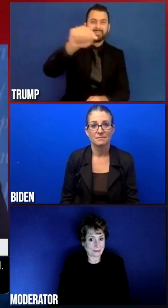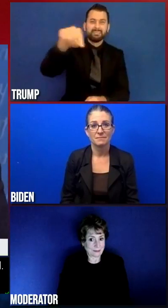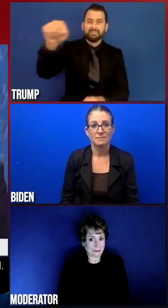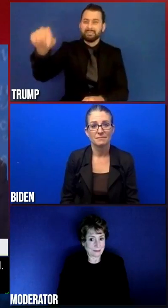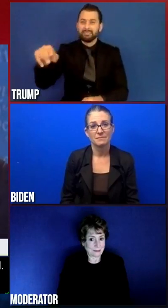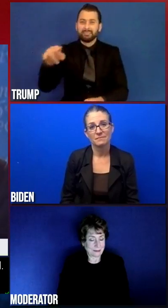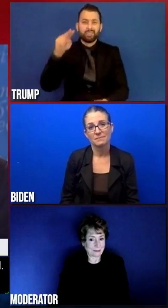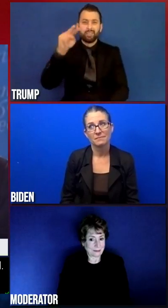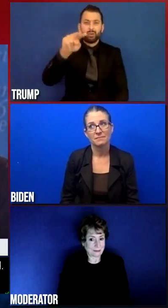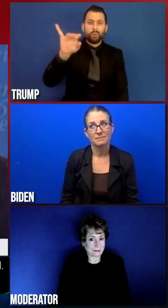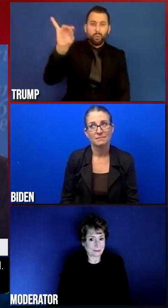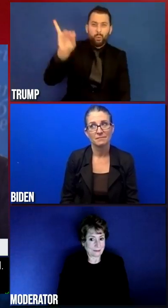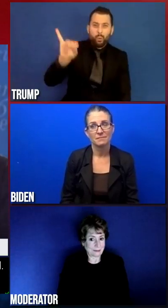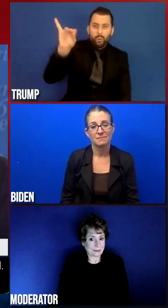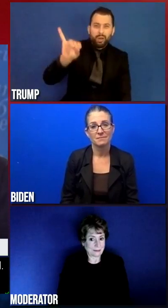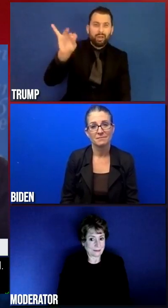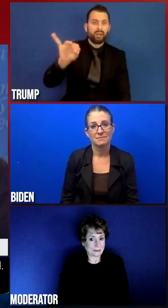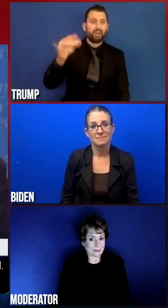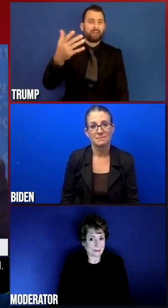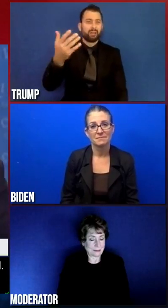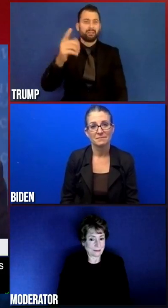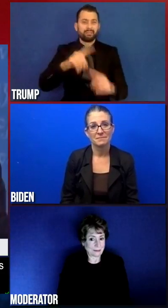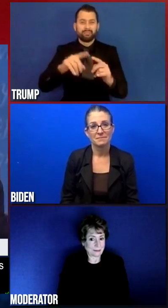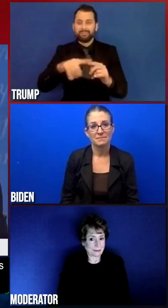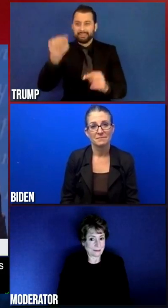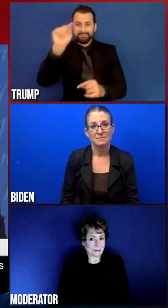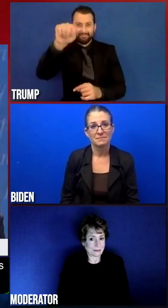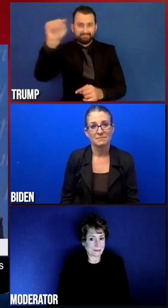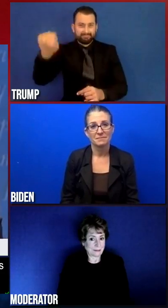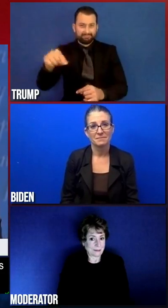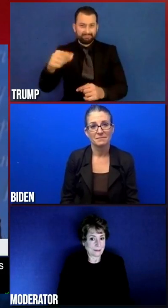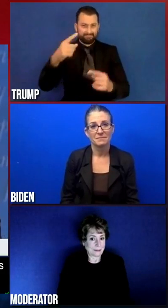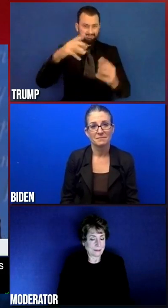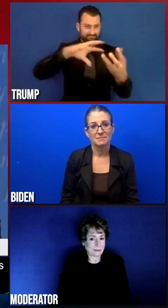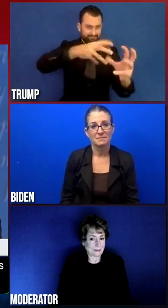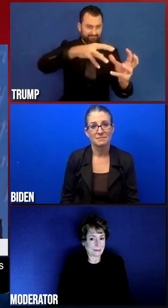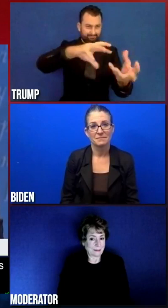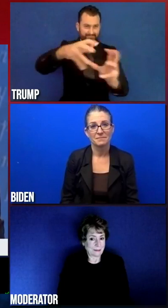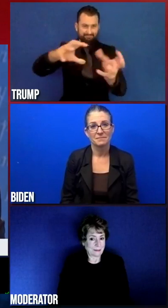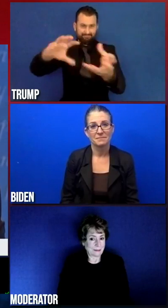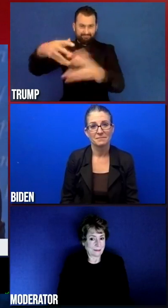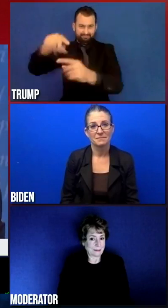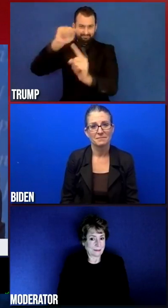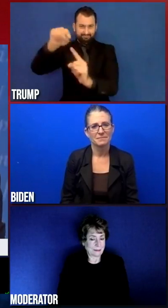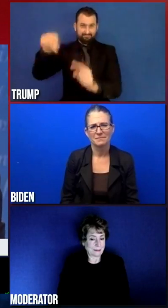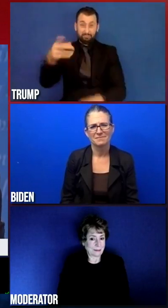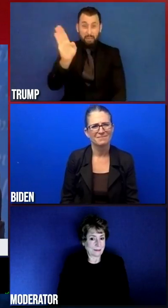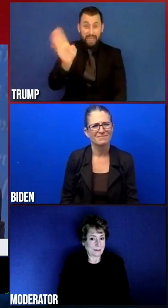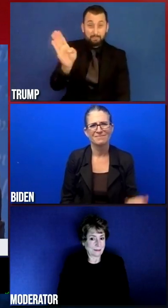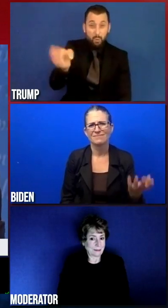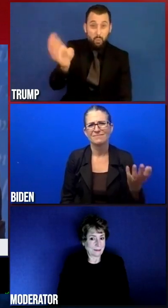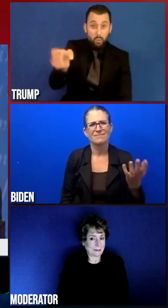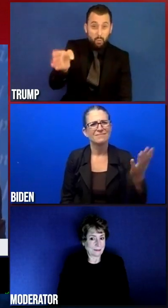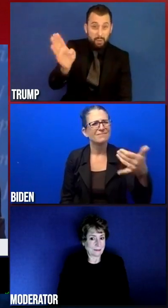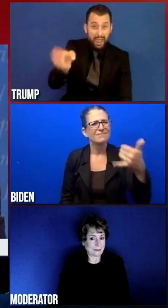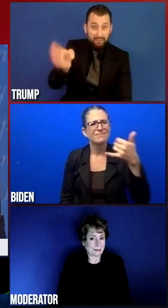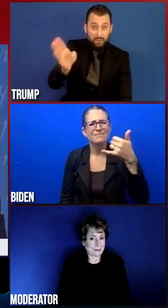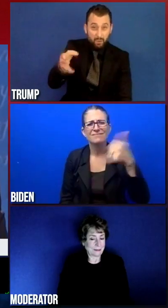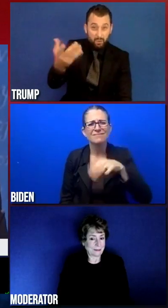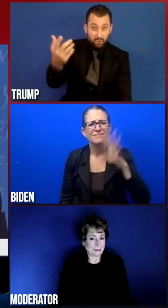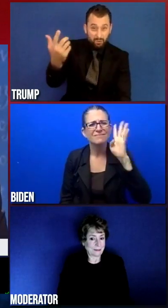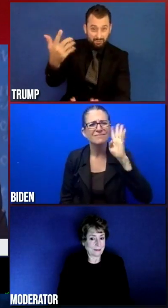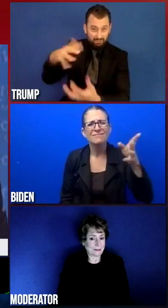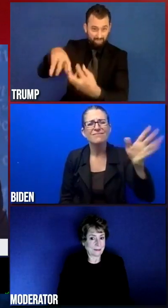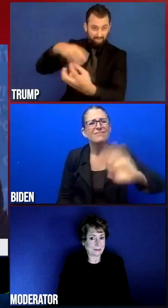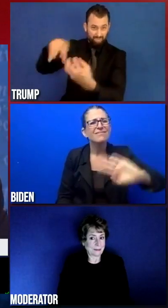more violent than what I'm even seeing now. Oh, my but Lord. the reason is that ridiculous. the Democrats that run these Absolutely cities ridiculous. don't want to